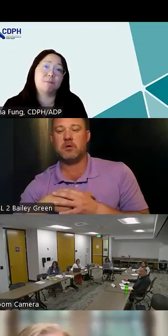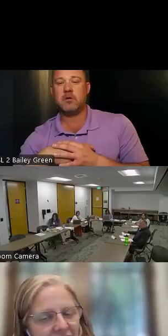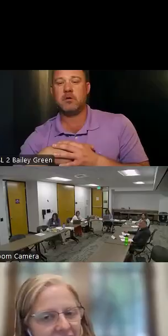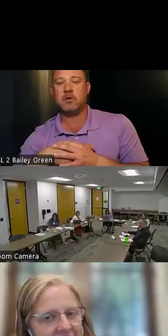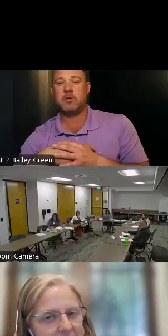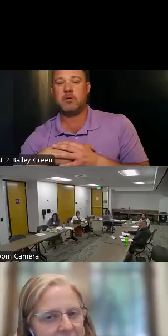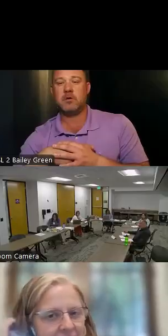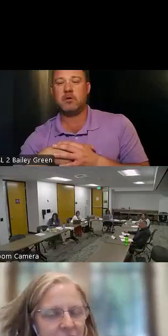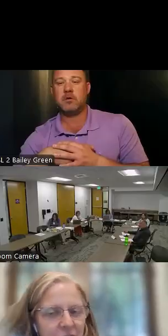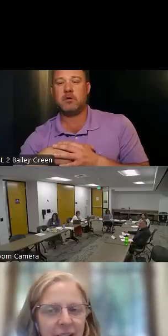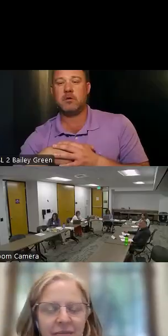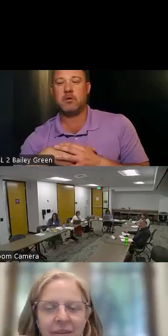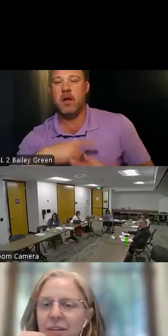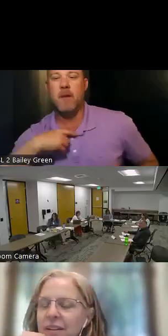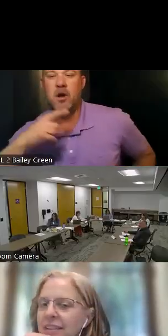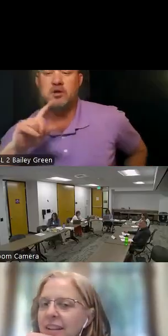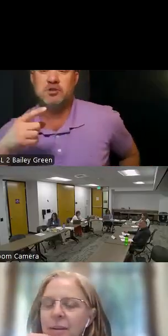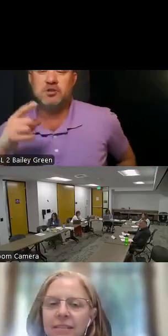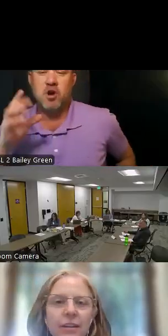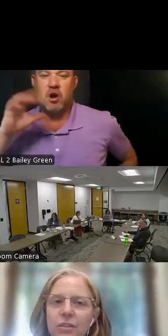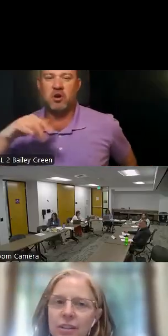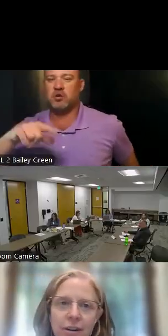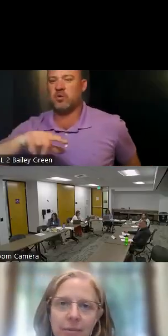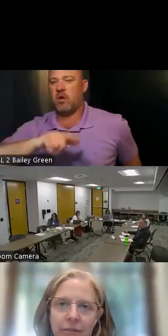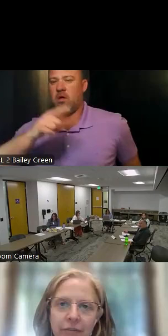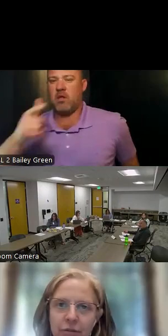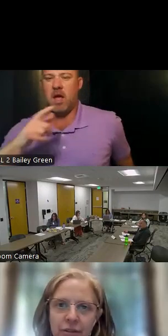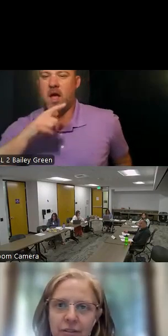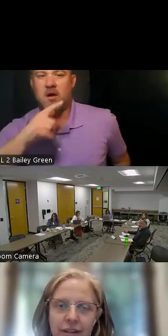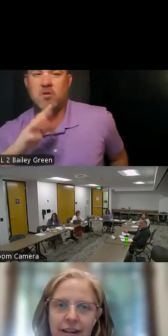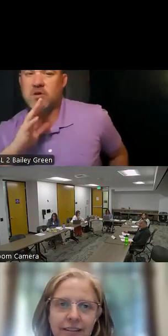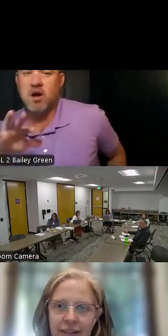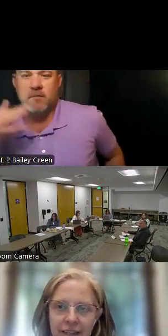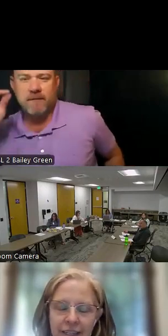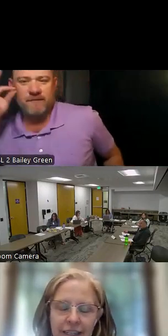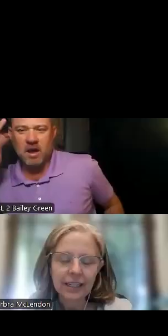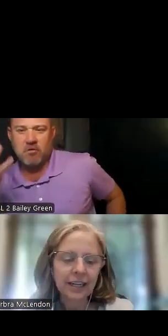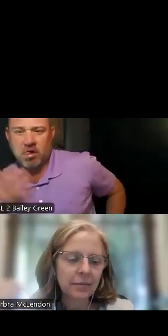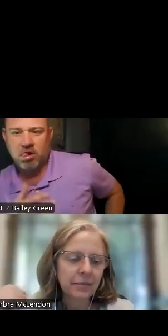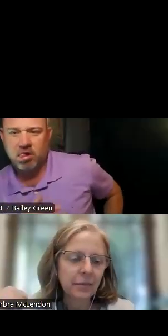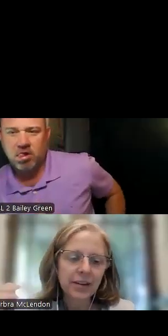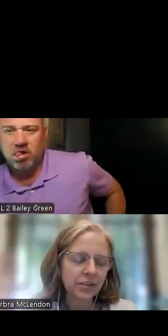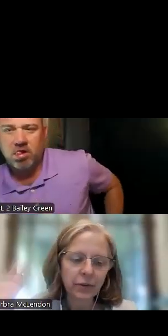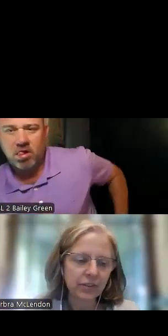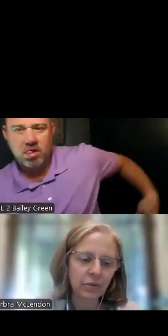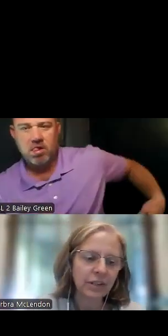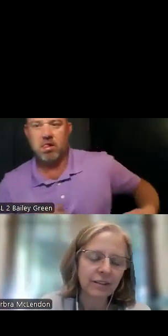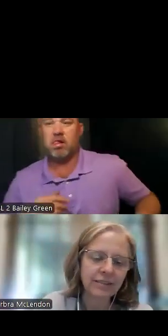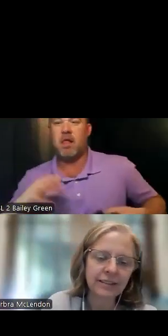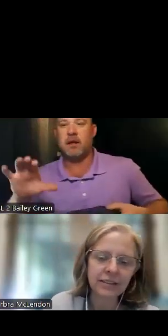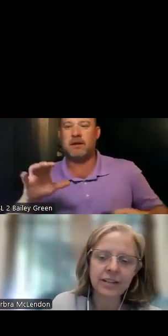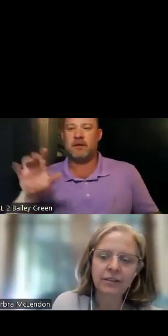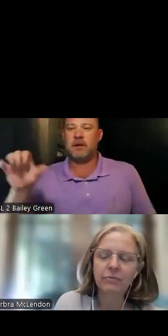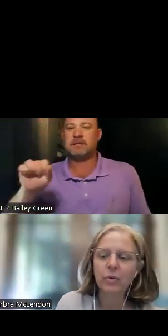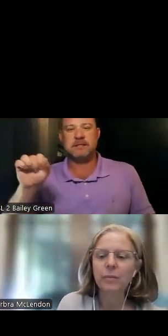going to start in a little bit of an unusual place. We can go to the next slide because I don't usually talk about federal activity. I just focus only on